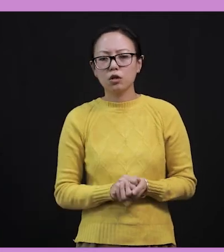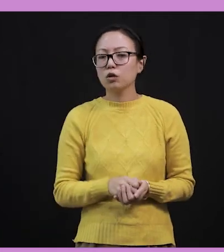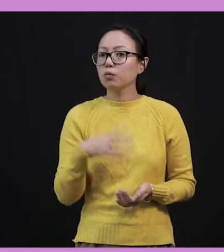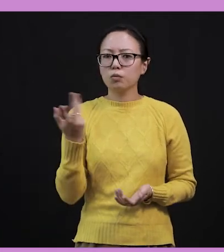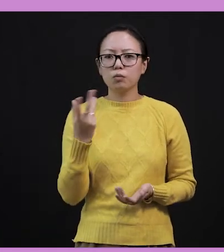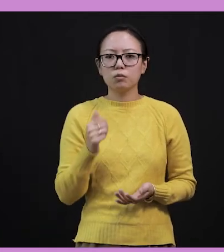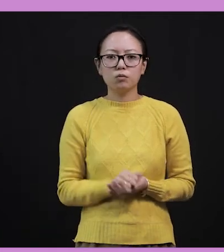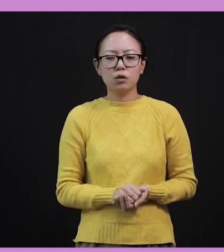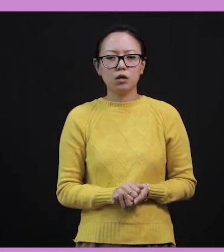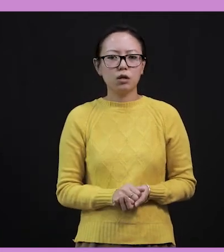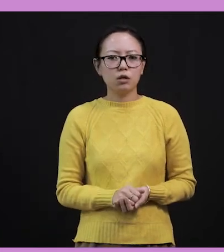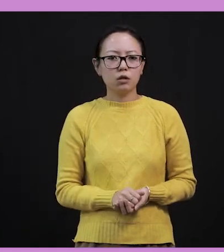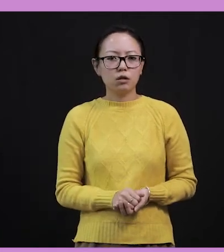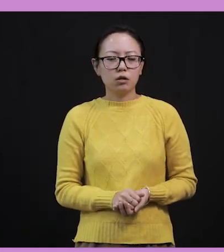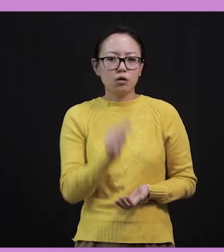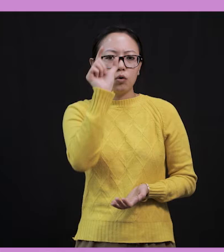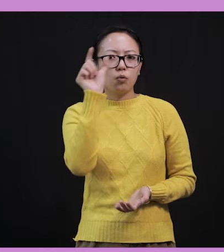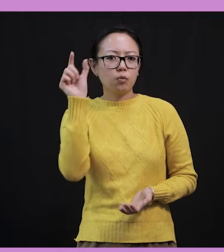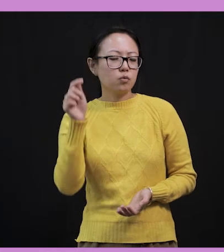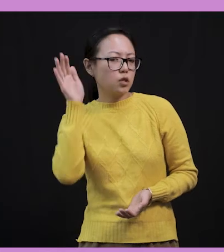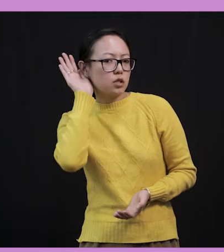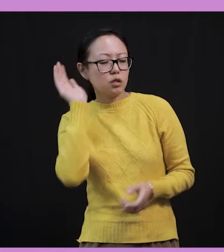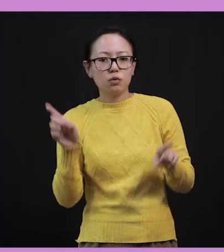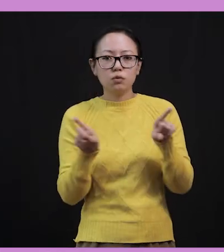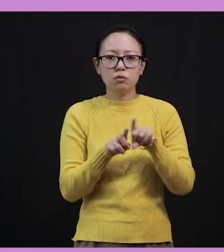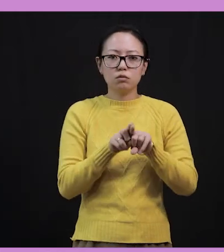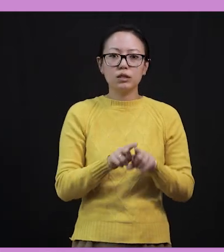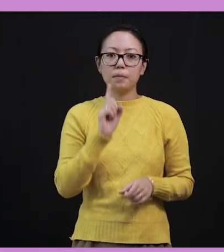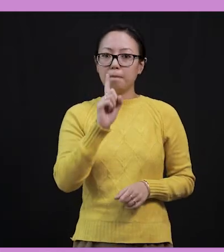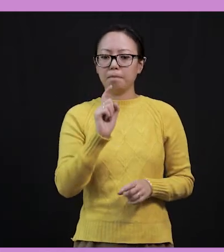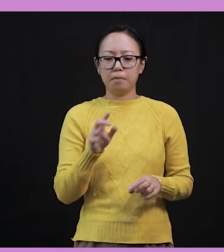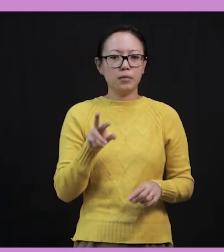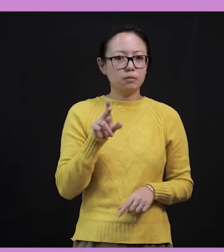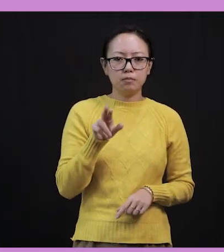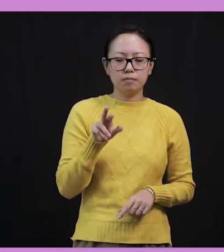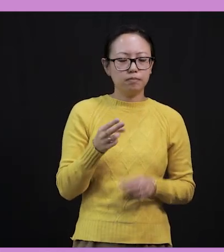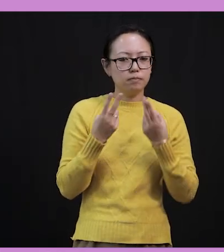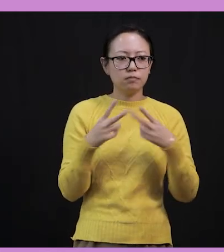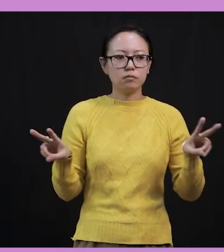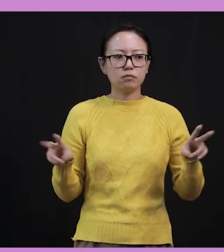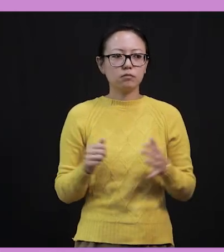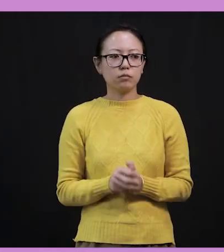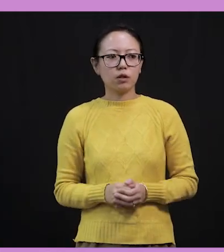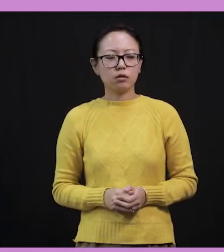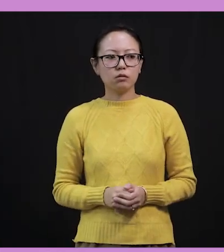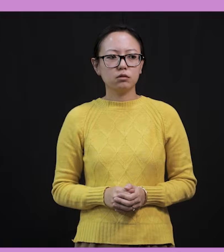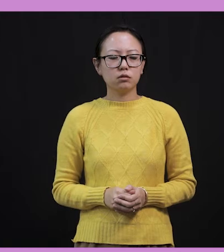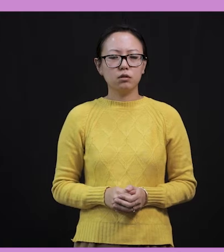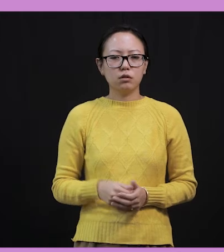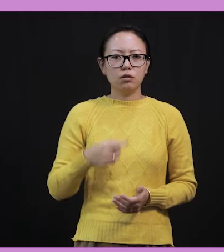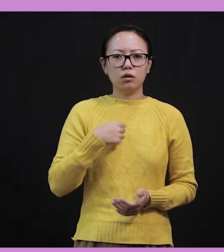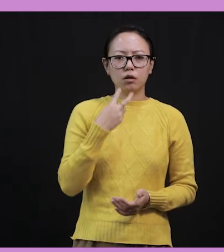the same to you. So those are your rhyming words. So I saw a snake and ran away. Some